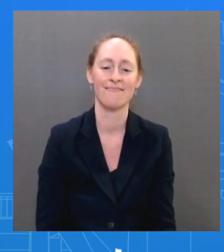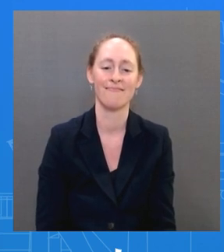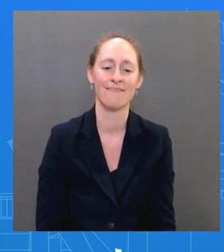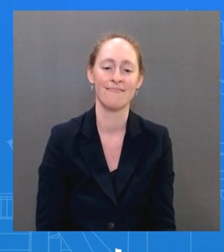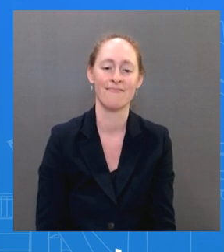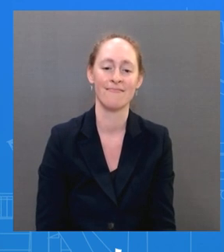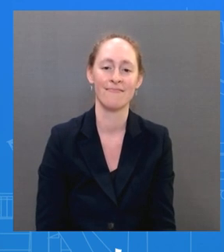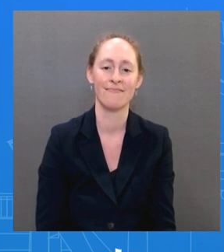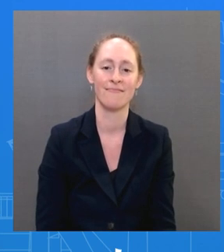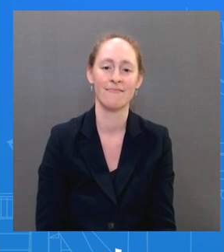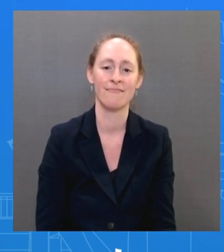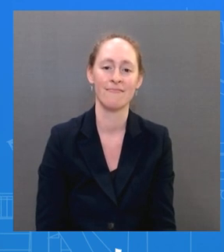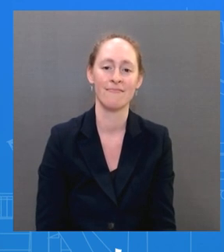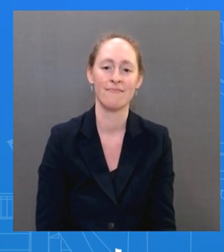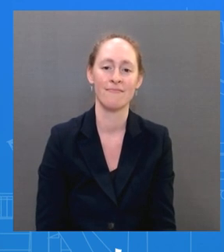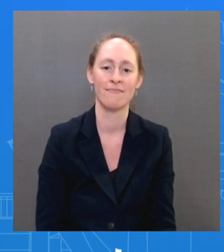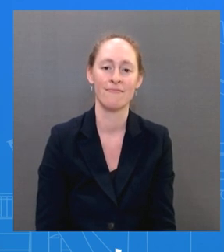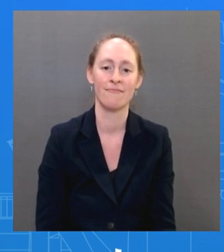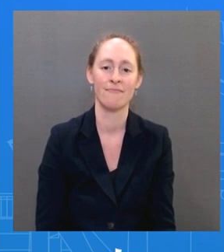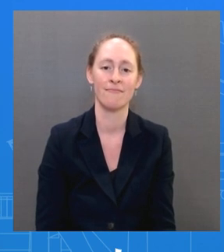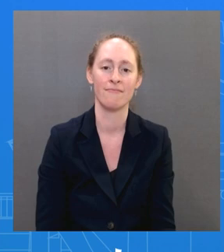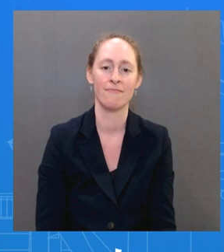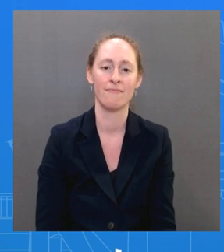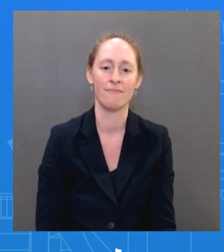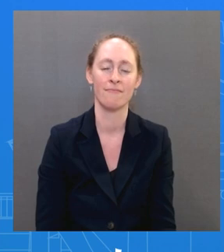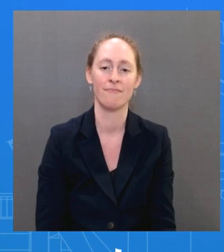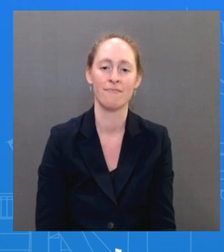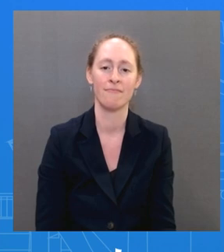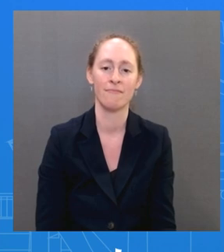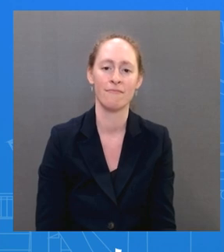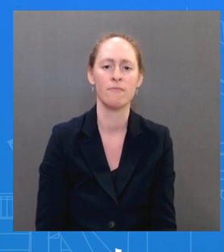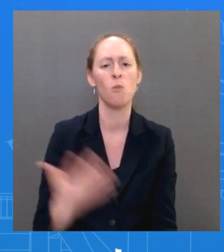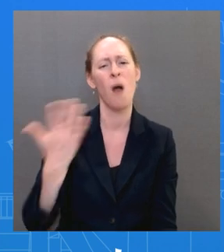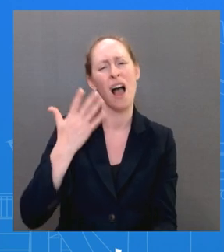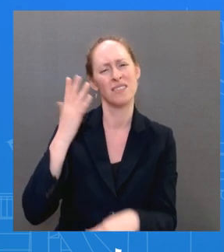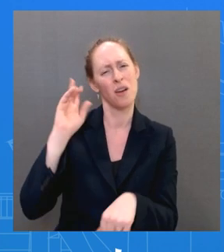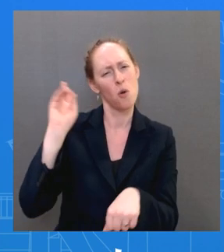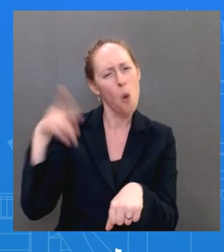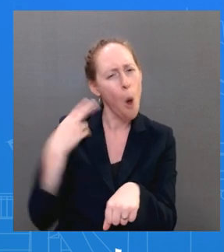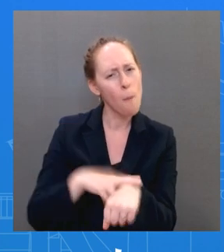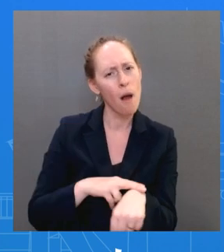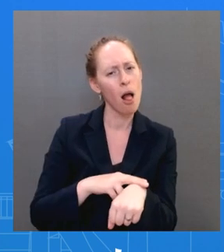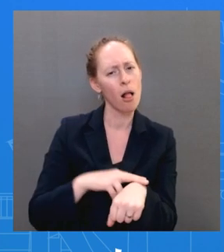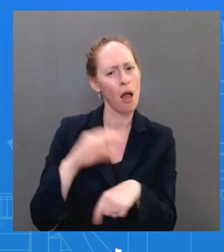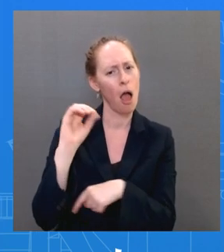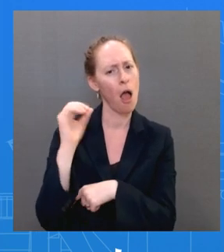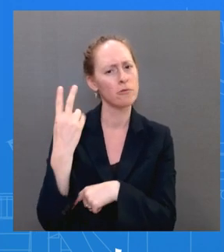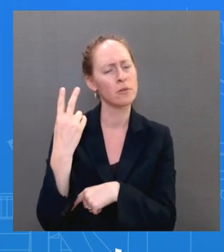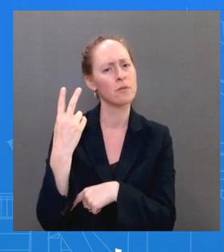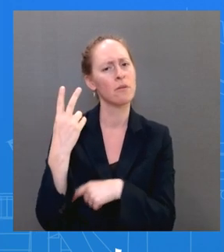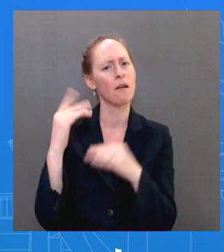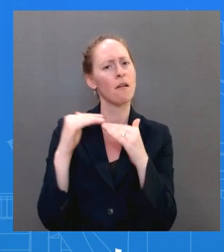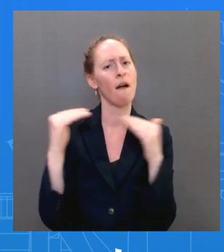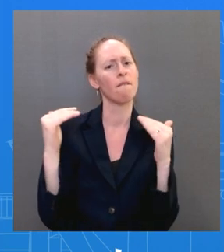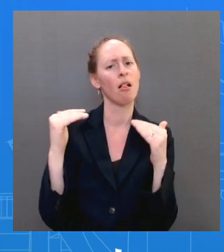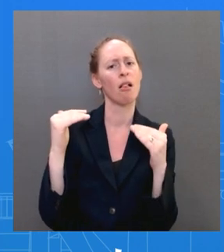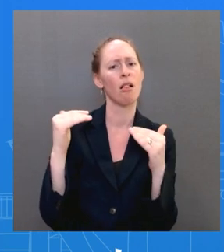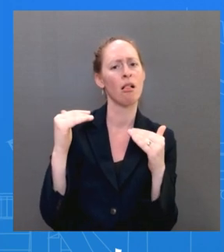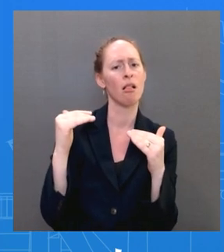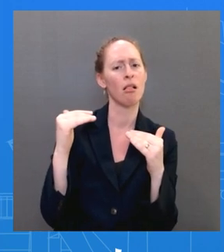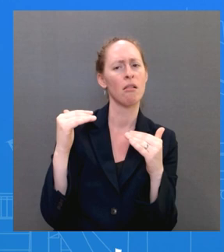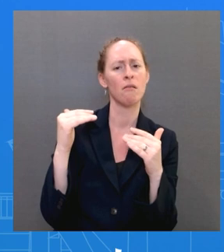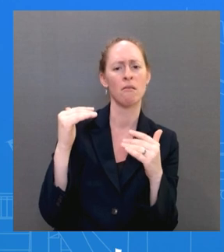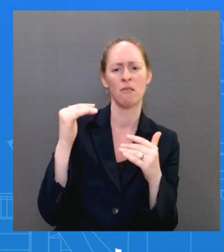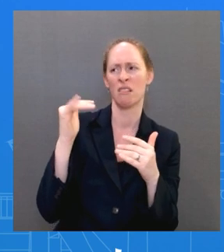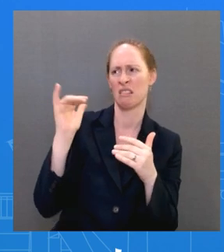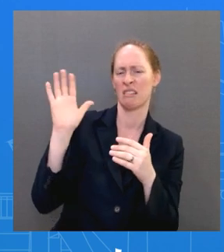of the president's age and that have past history and sometimes has to use an inhaler? So age is not a determinant